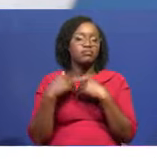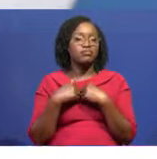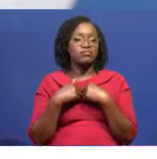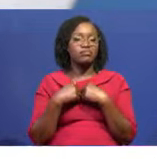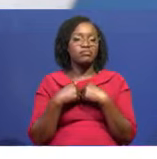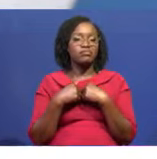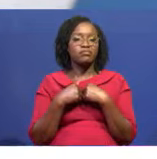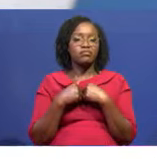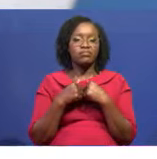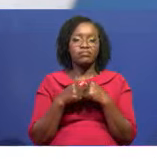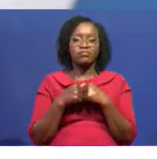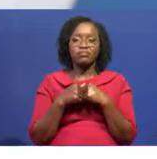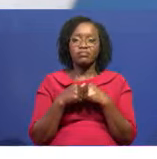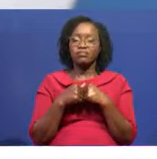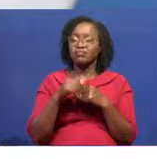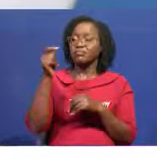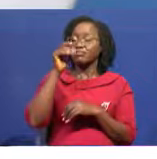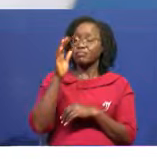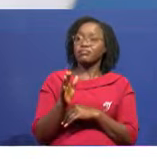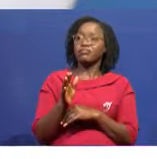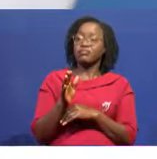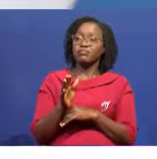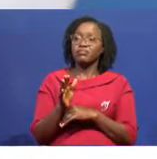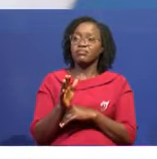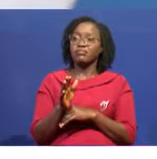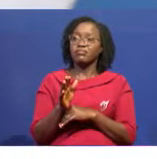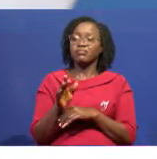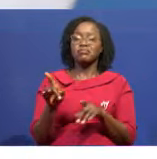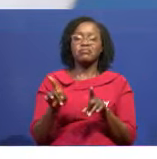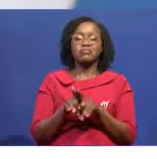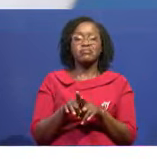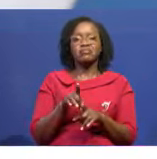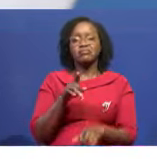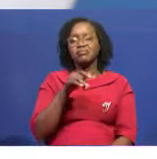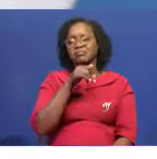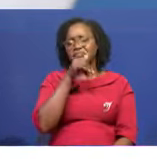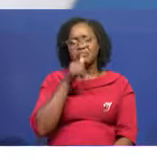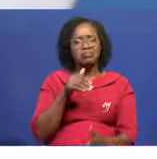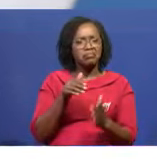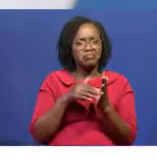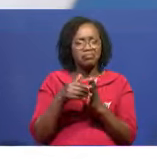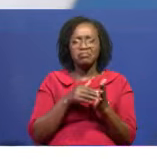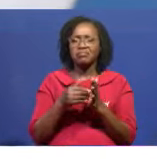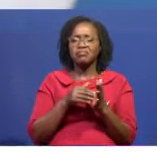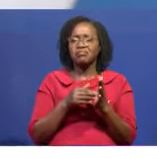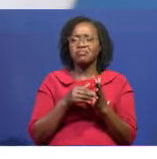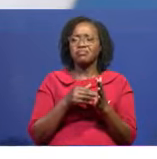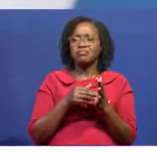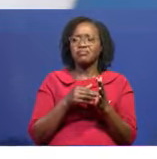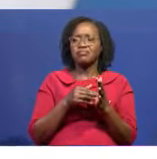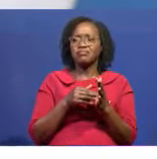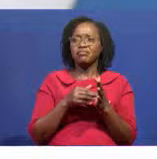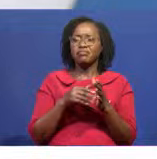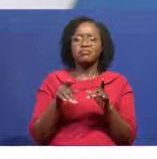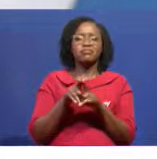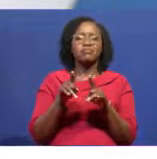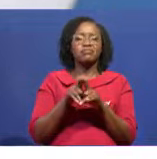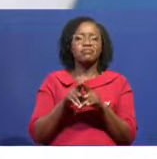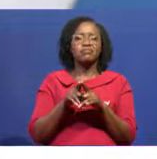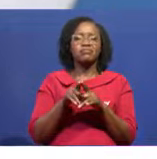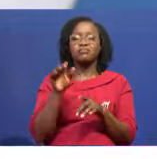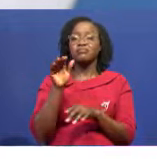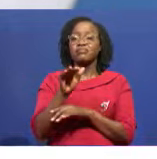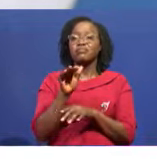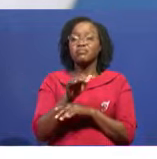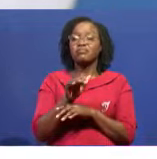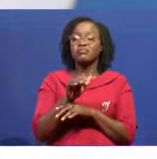of giving out this information to the Kenyan people is not coming out as strong as it should. And we have also received a lot of